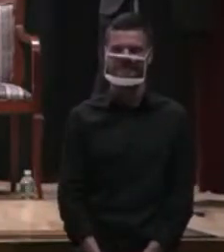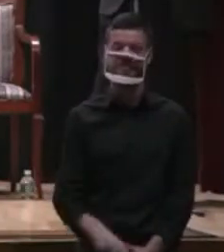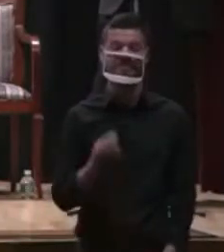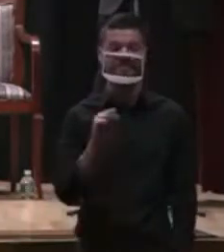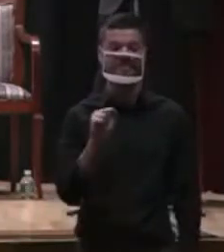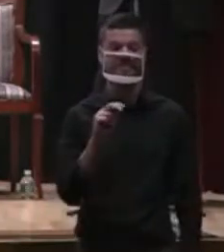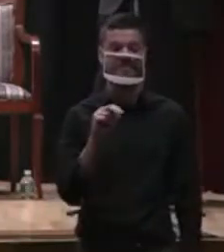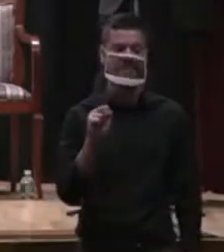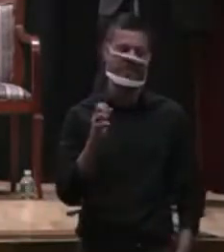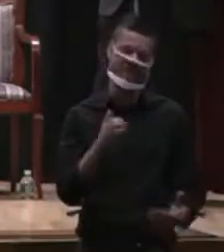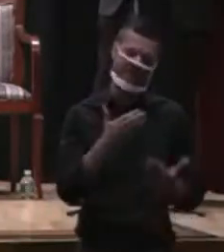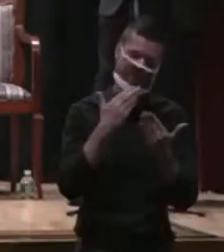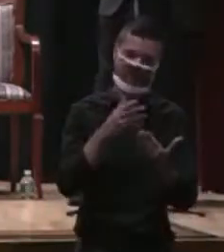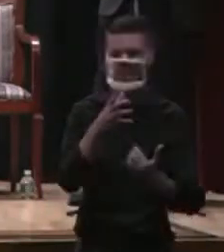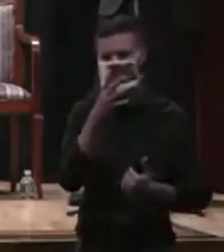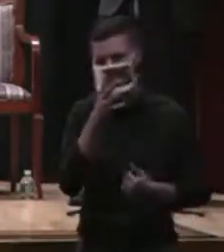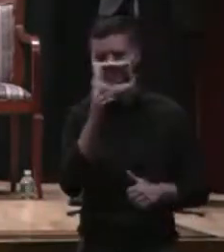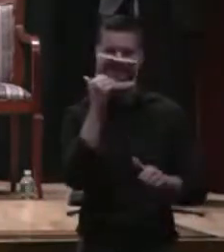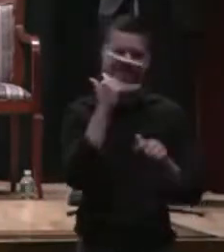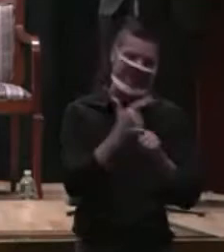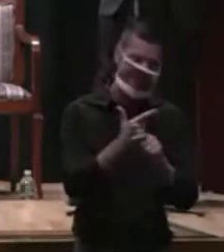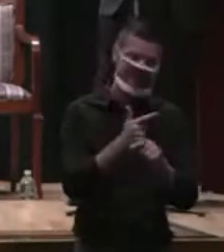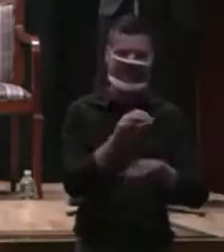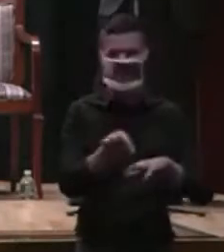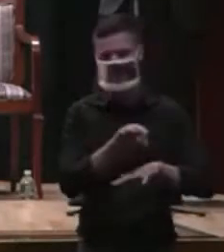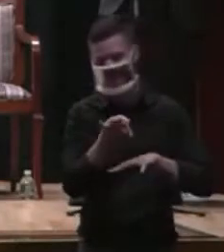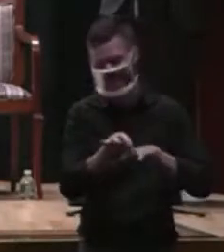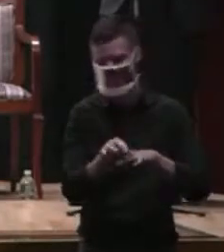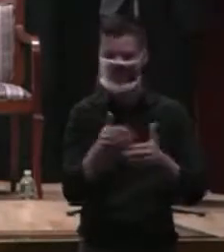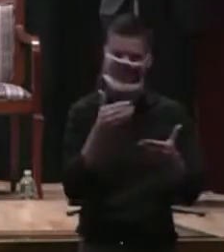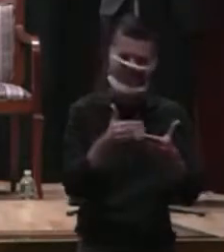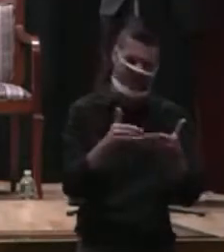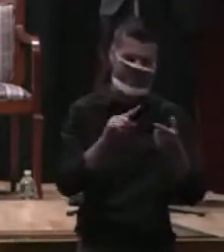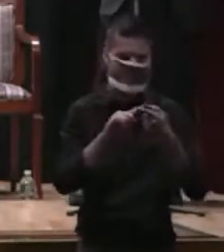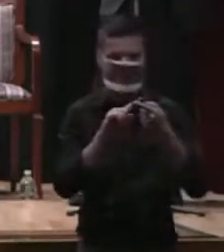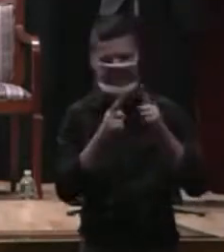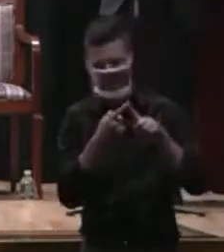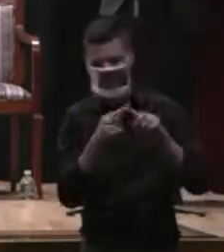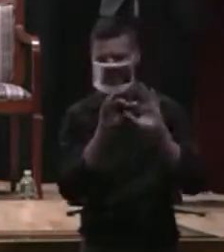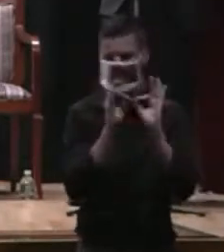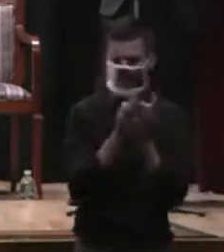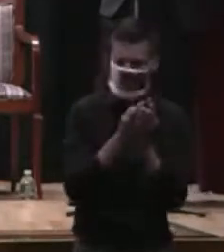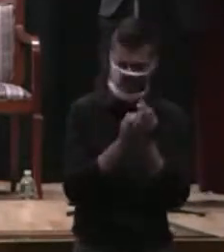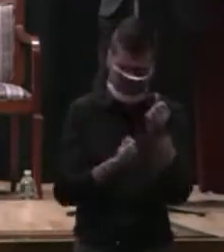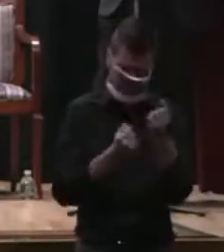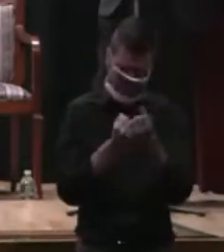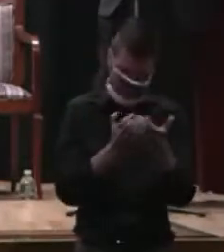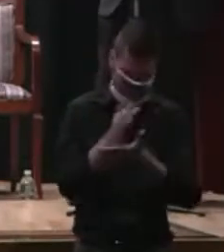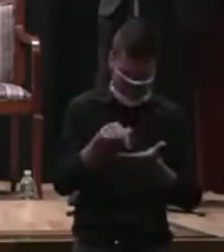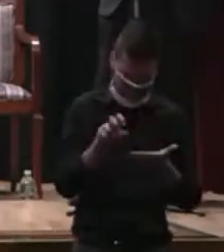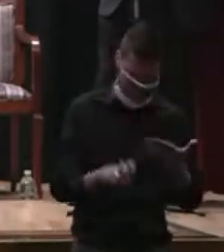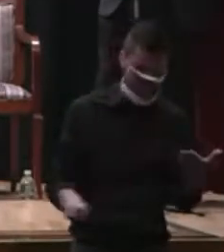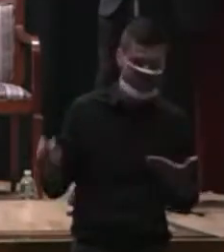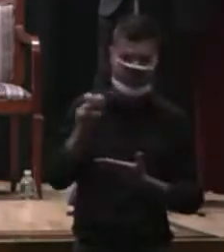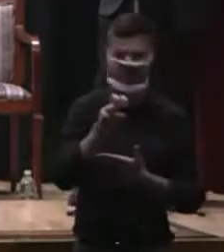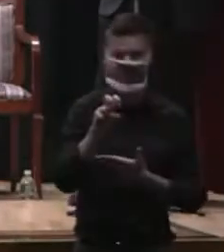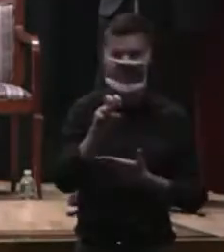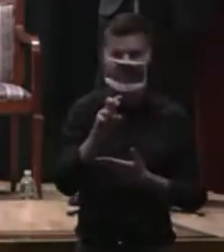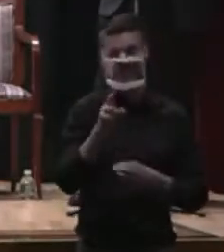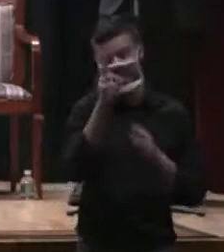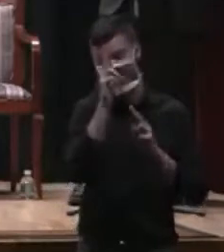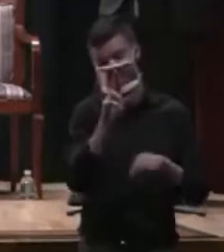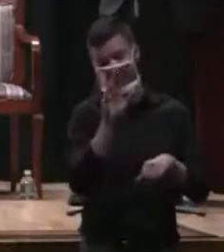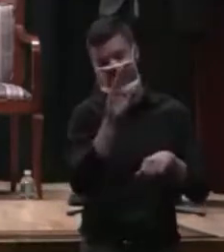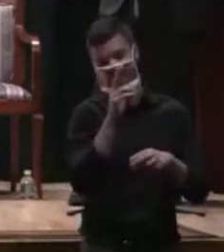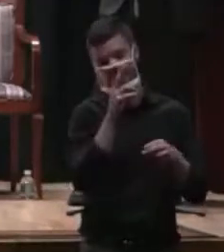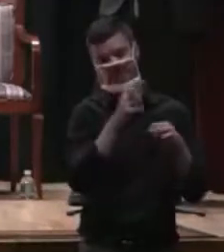Sana would like to thank her mom, sister, fiance, and close family and friends for supporting her through this journey. Honorable mentions to